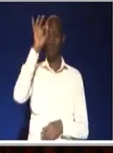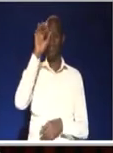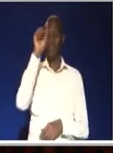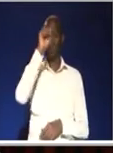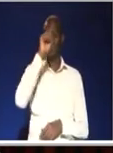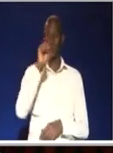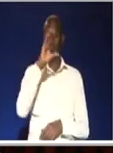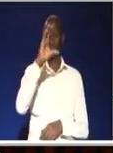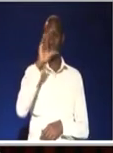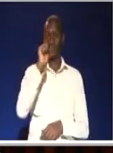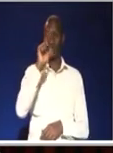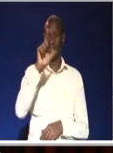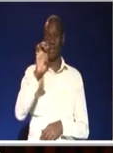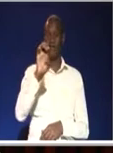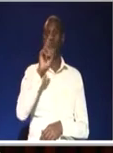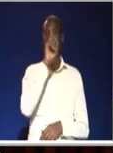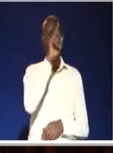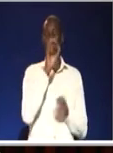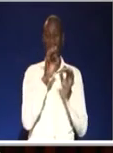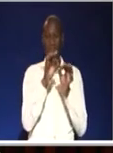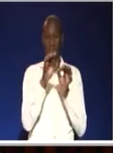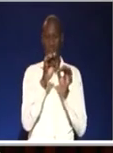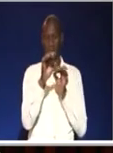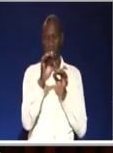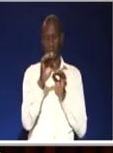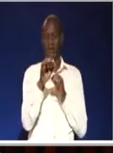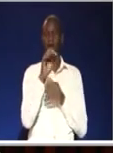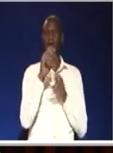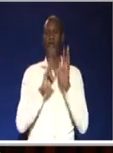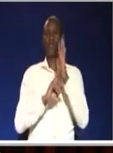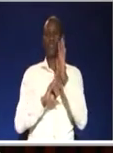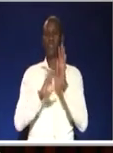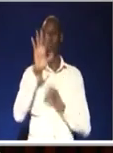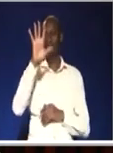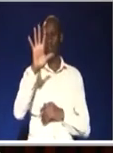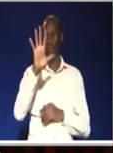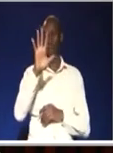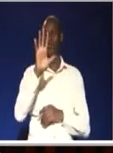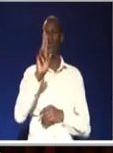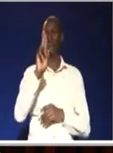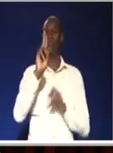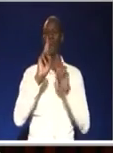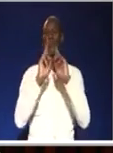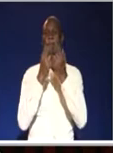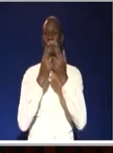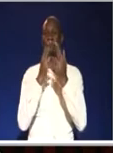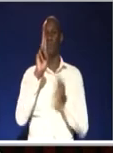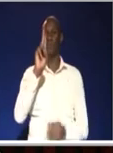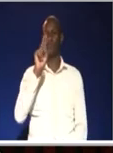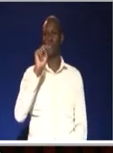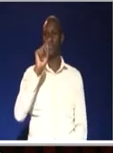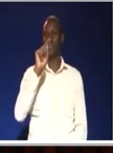of 1 centimeter represents 5 units. In this case, because it